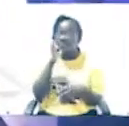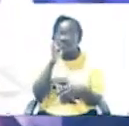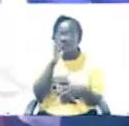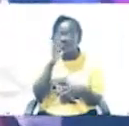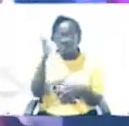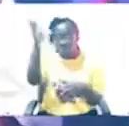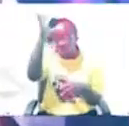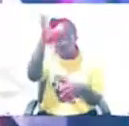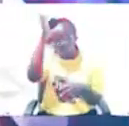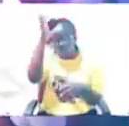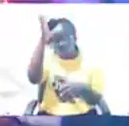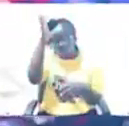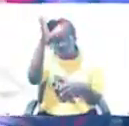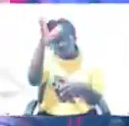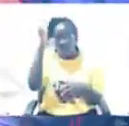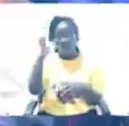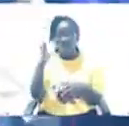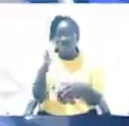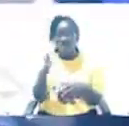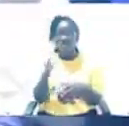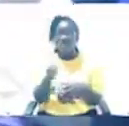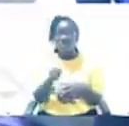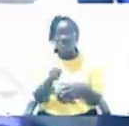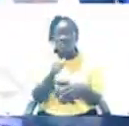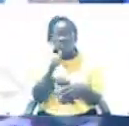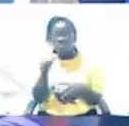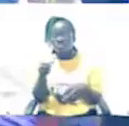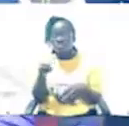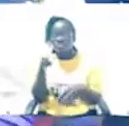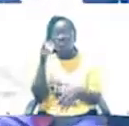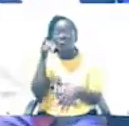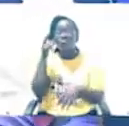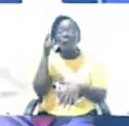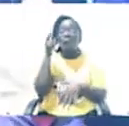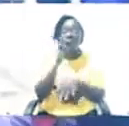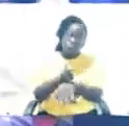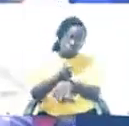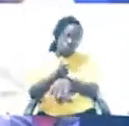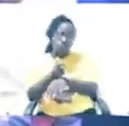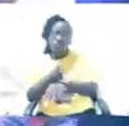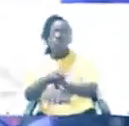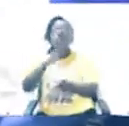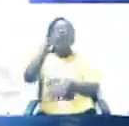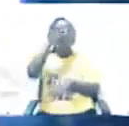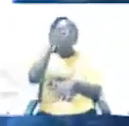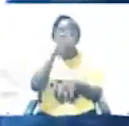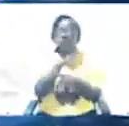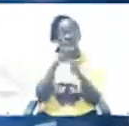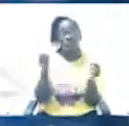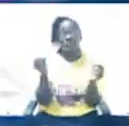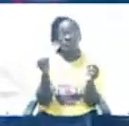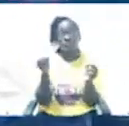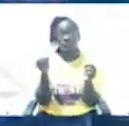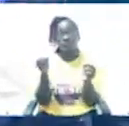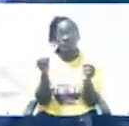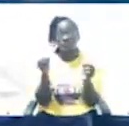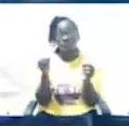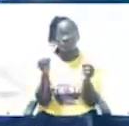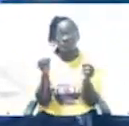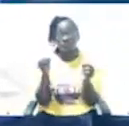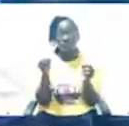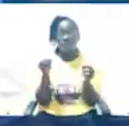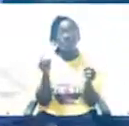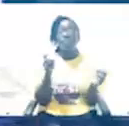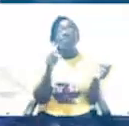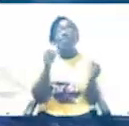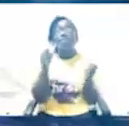sober. We don't drink soup because he will kick everything away. This is the